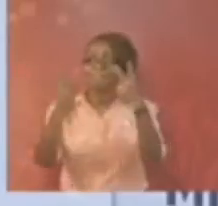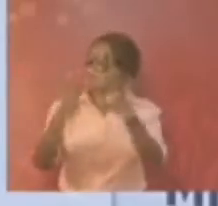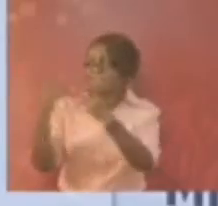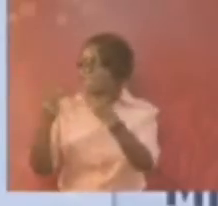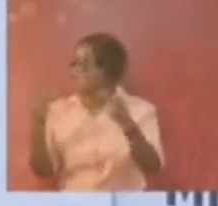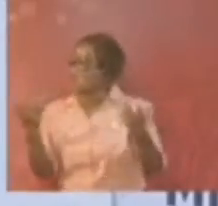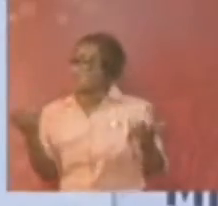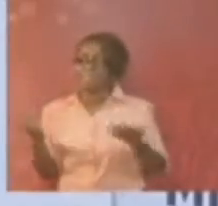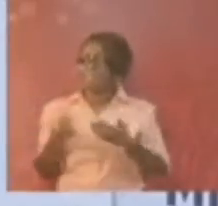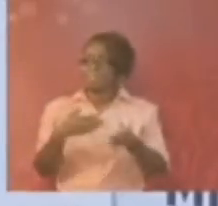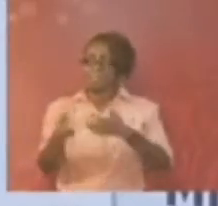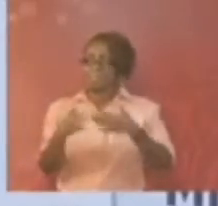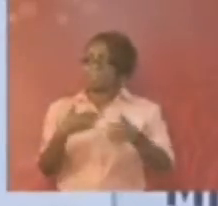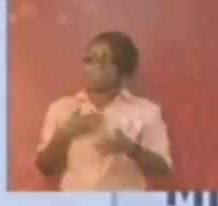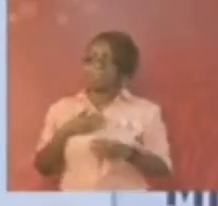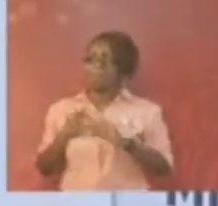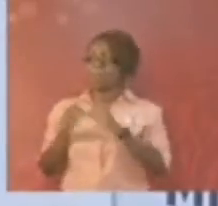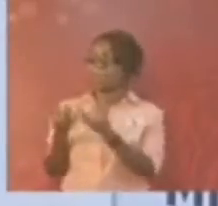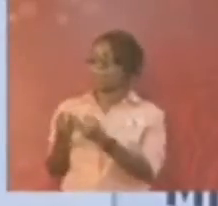normally would.